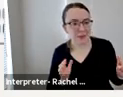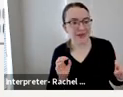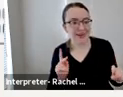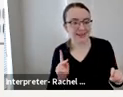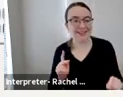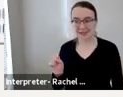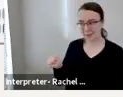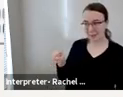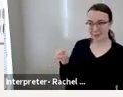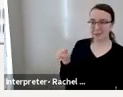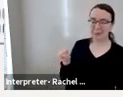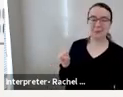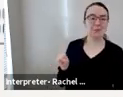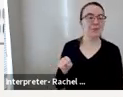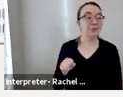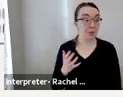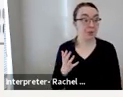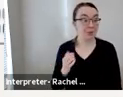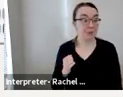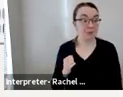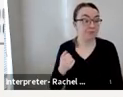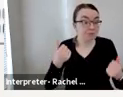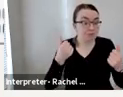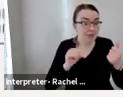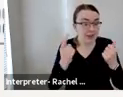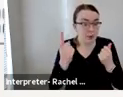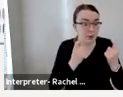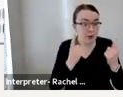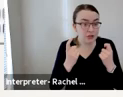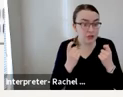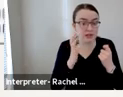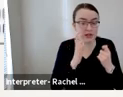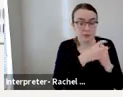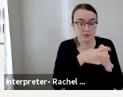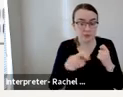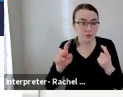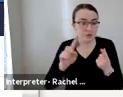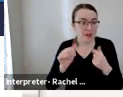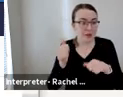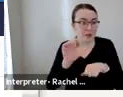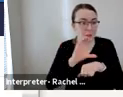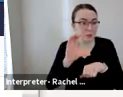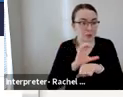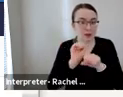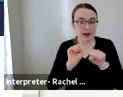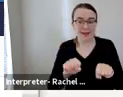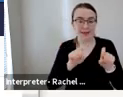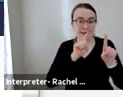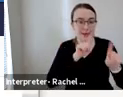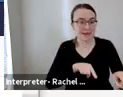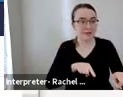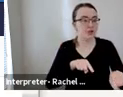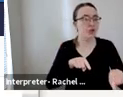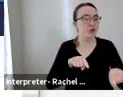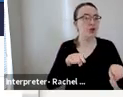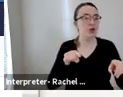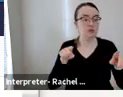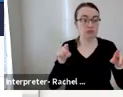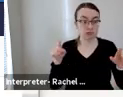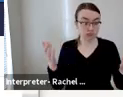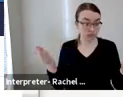So, okay. Any questions? I'm going to switch back to my other machine so I can answer questions on that